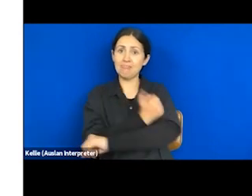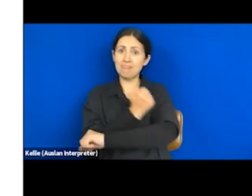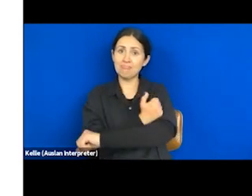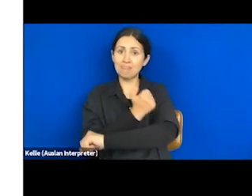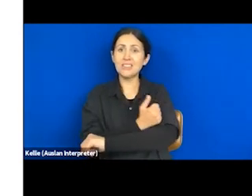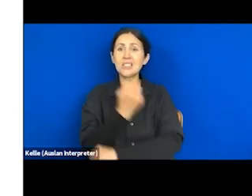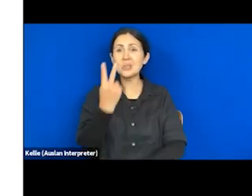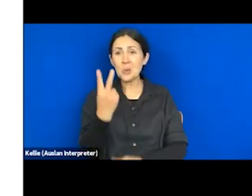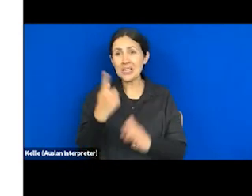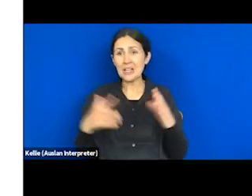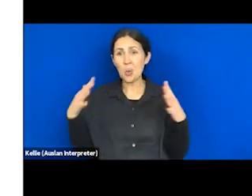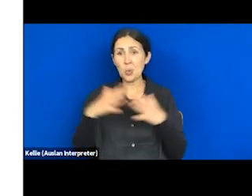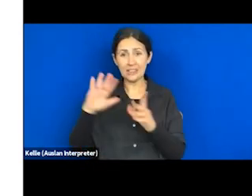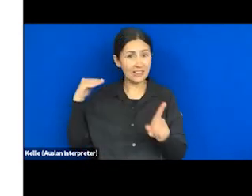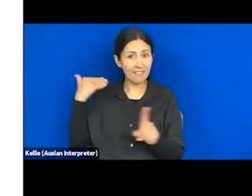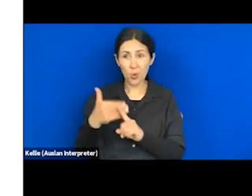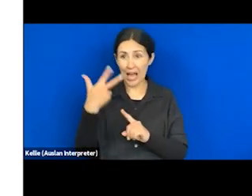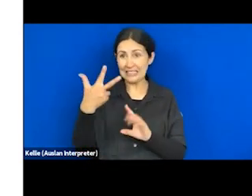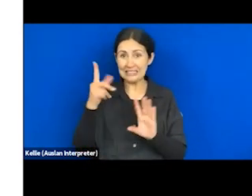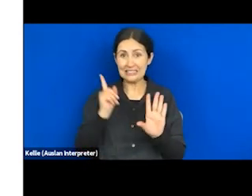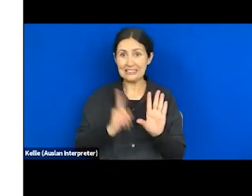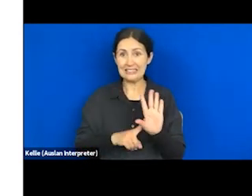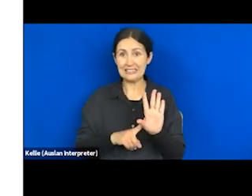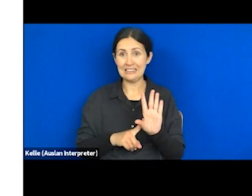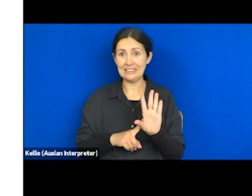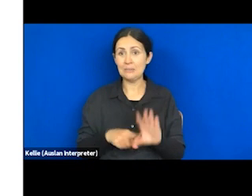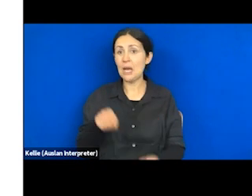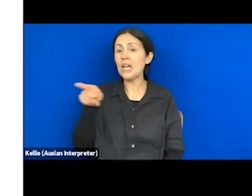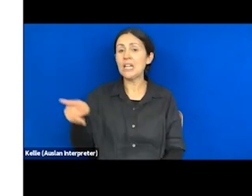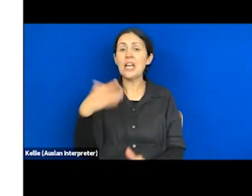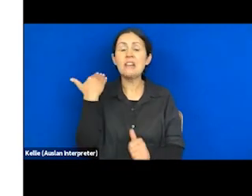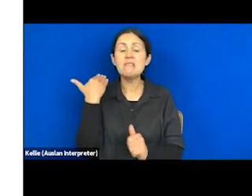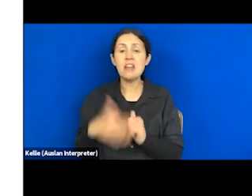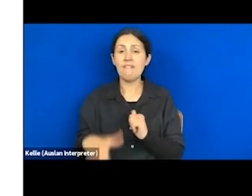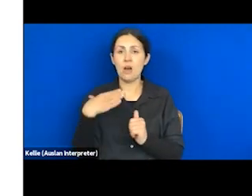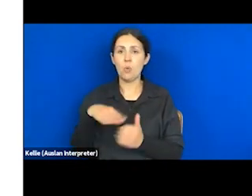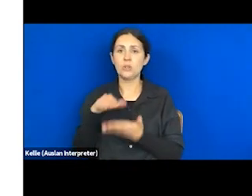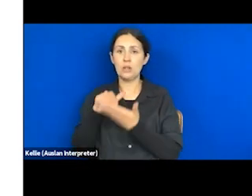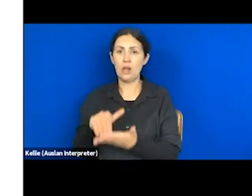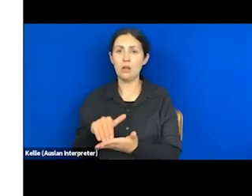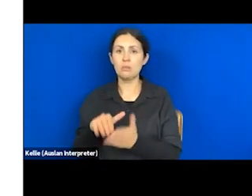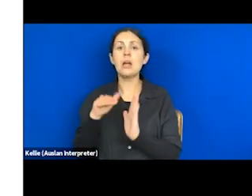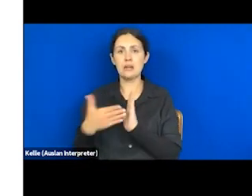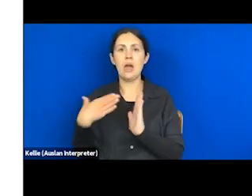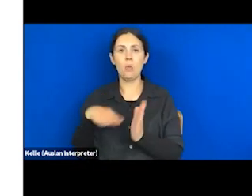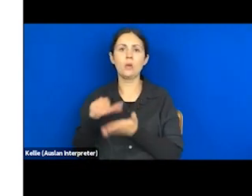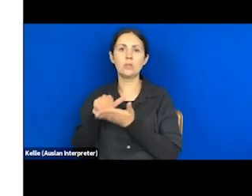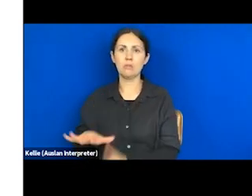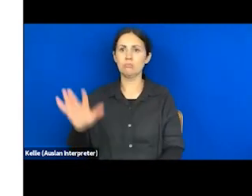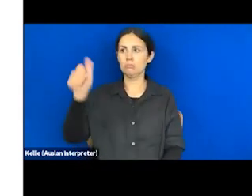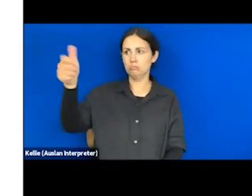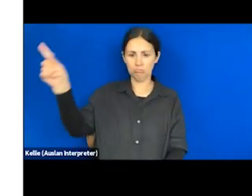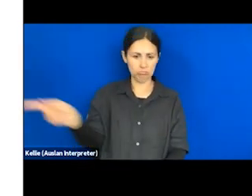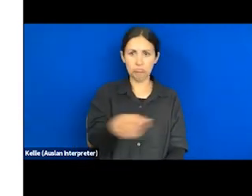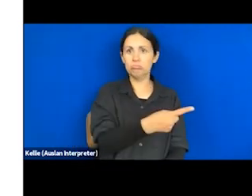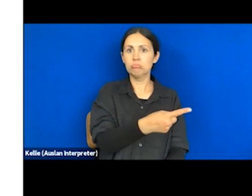years. But very importantly, he's never previously engaged with any treatment services before. We admitted him to the